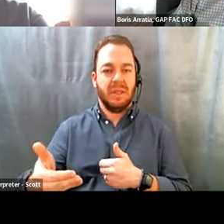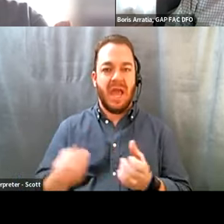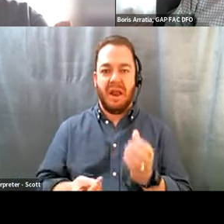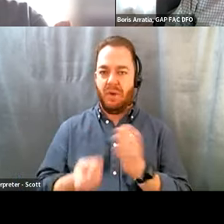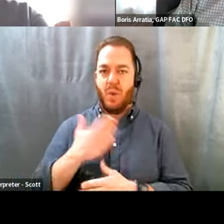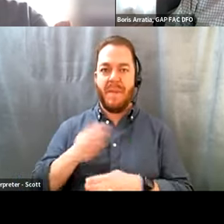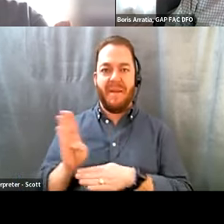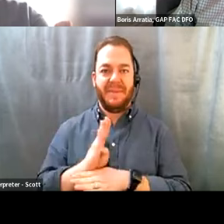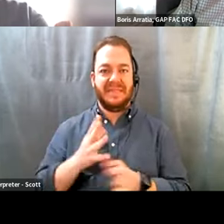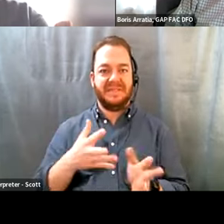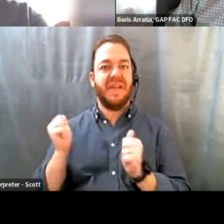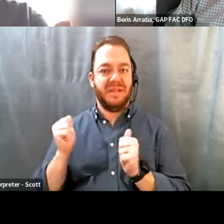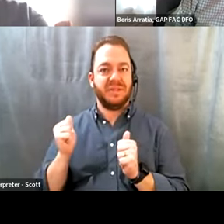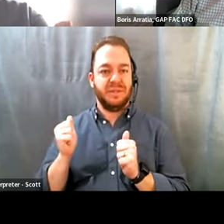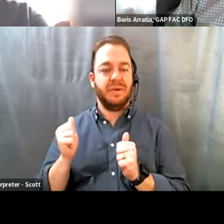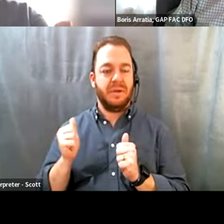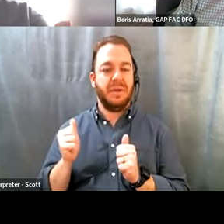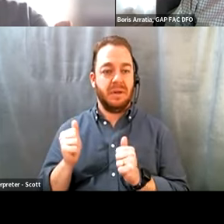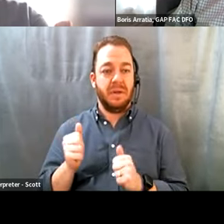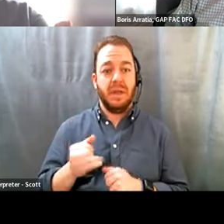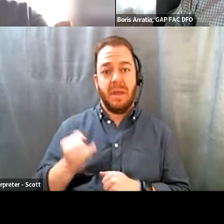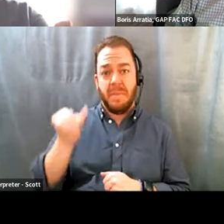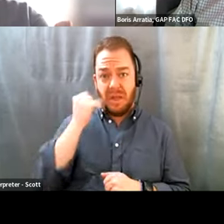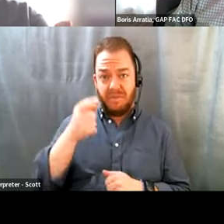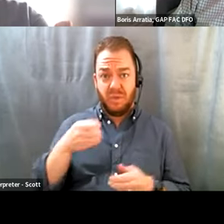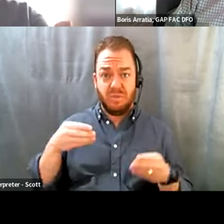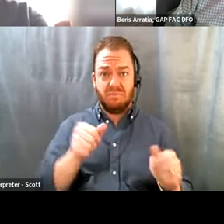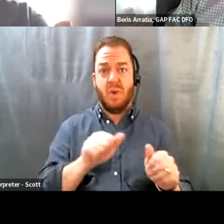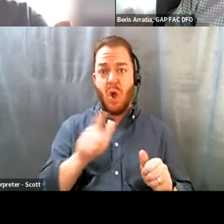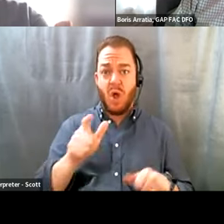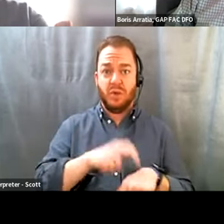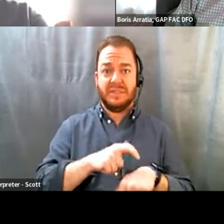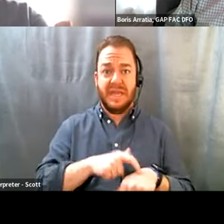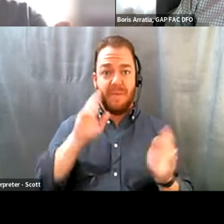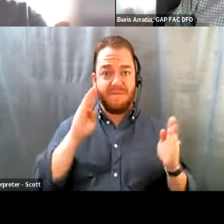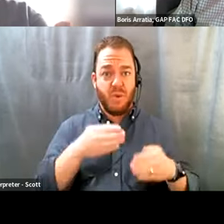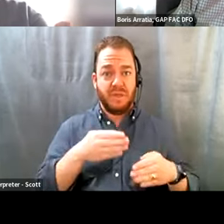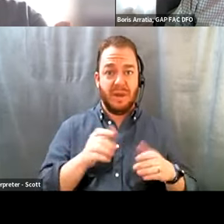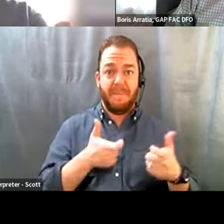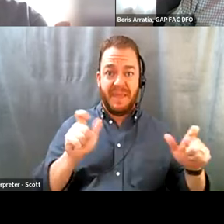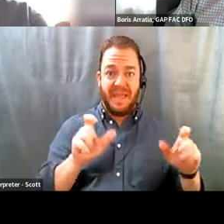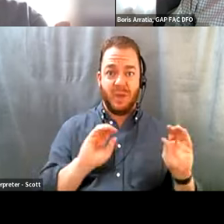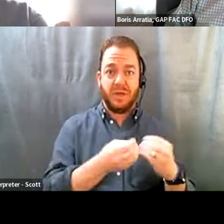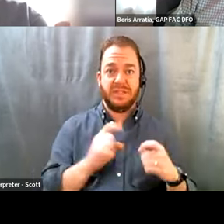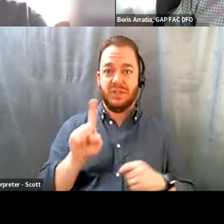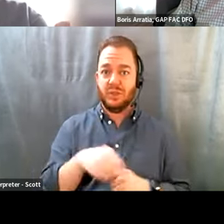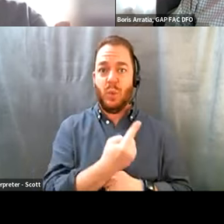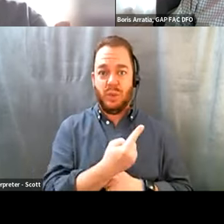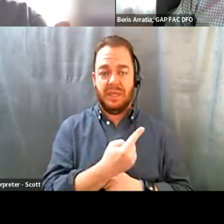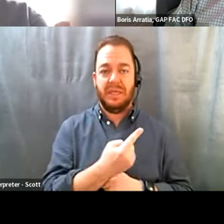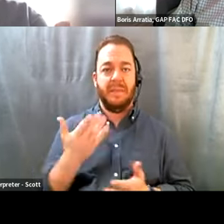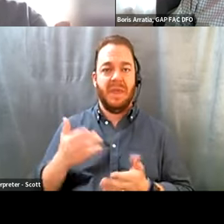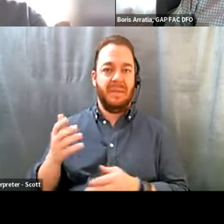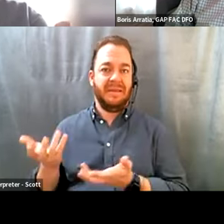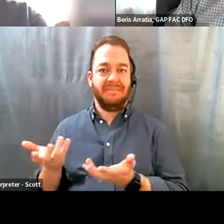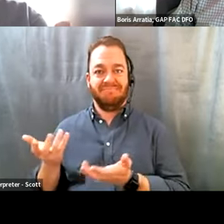my business faster. So, but if you spend all of your time focused on those big organizations and only those big organizations, you might run